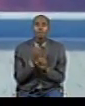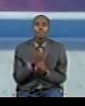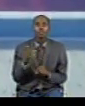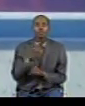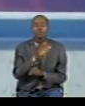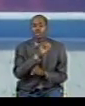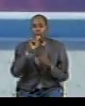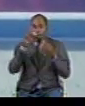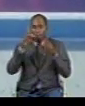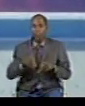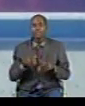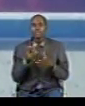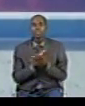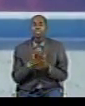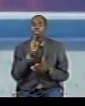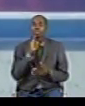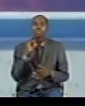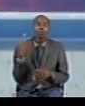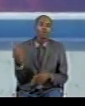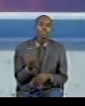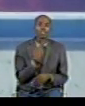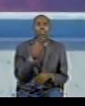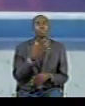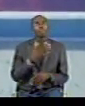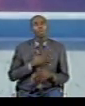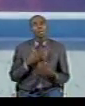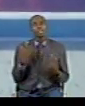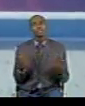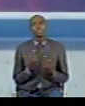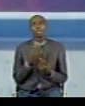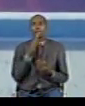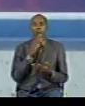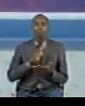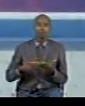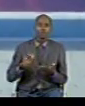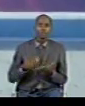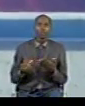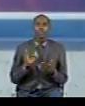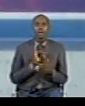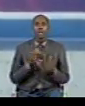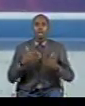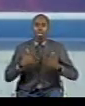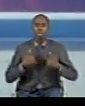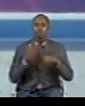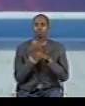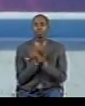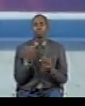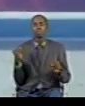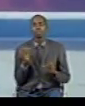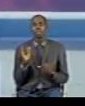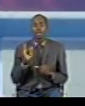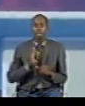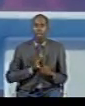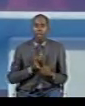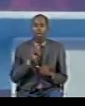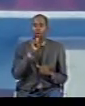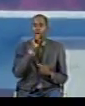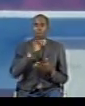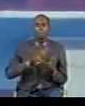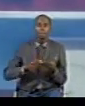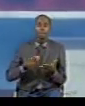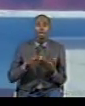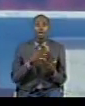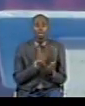always say, my sins are forgiven. I have salvation. I am pardoned. And now